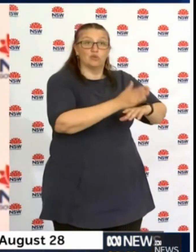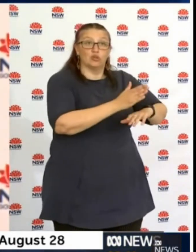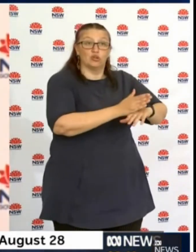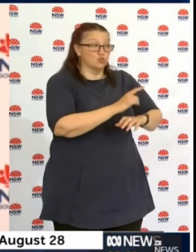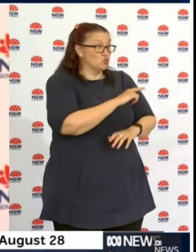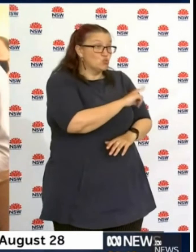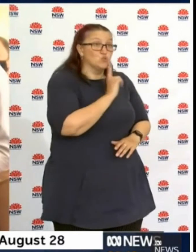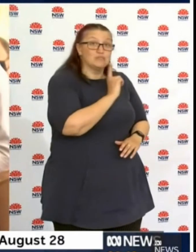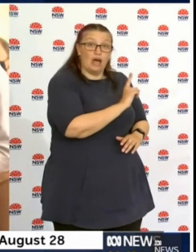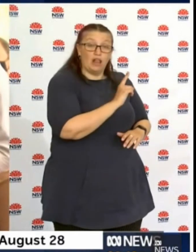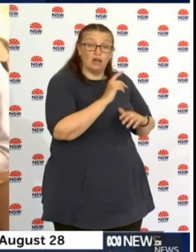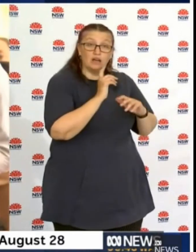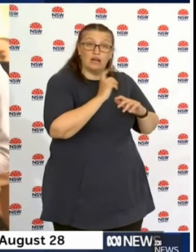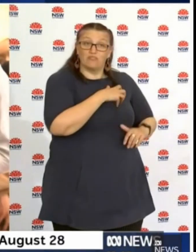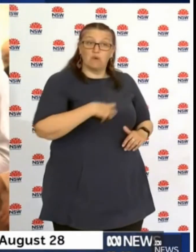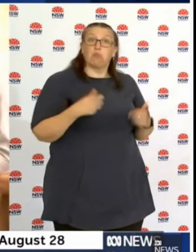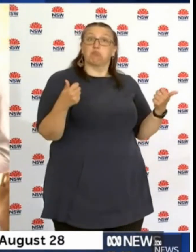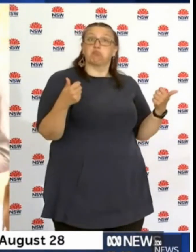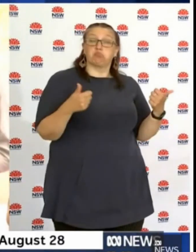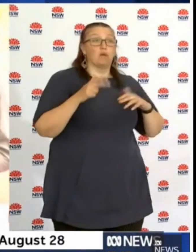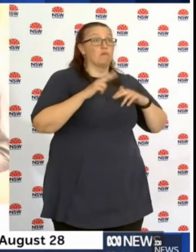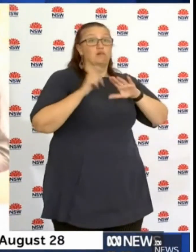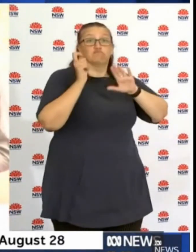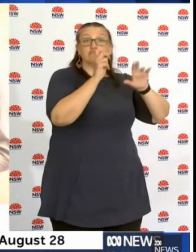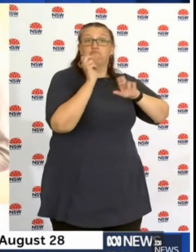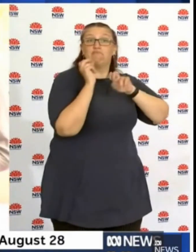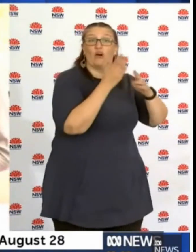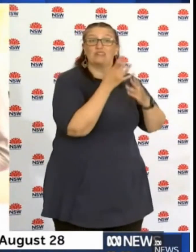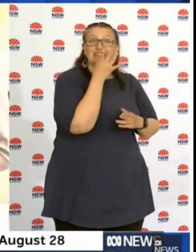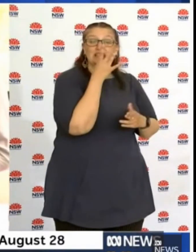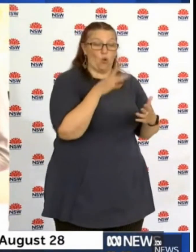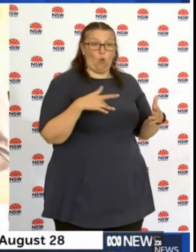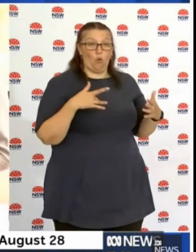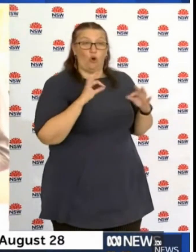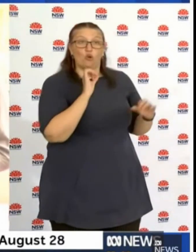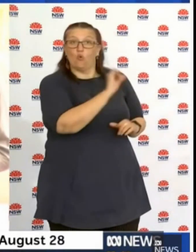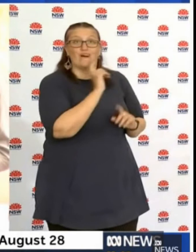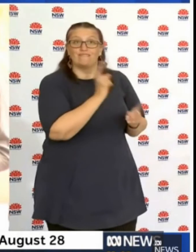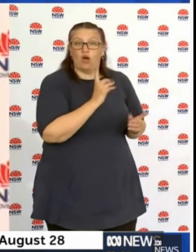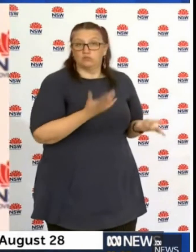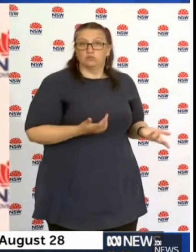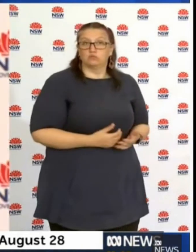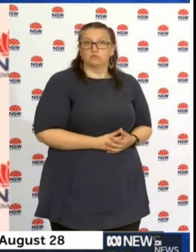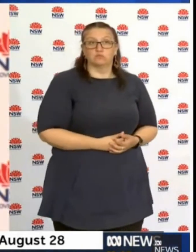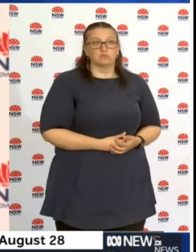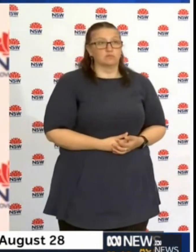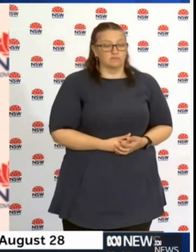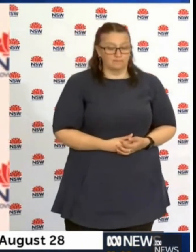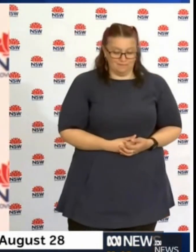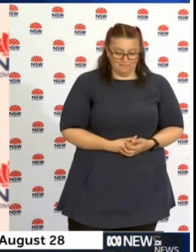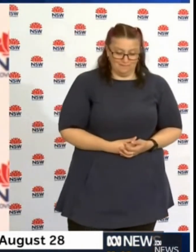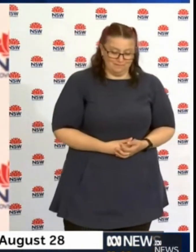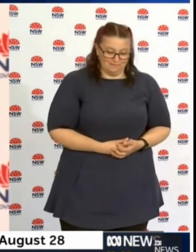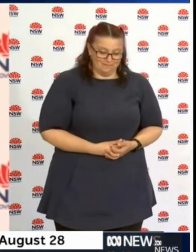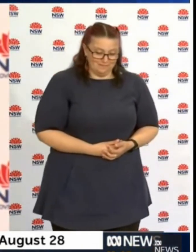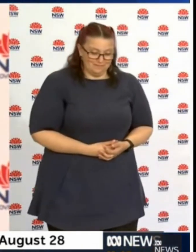provide advice to the government that construction could resume on Saturday, or was that not your advice? So there's a range of advice that I provide,